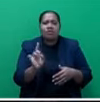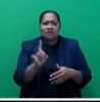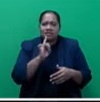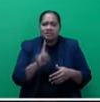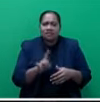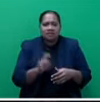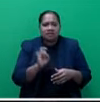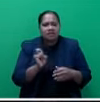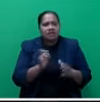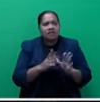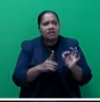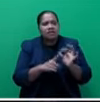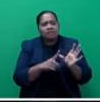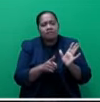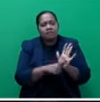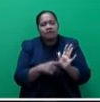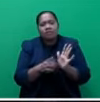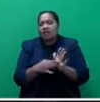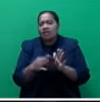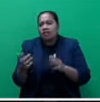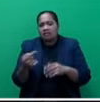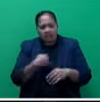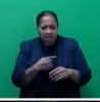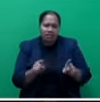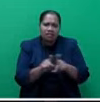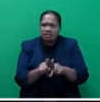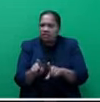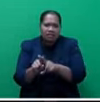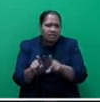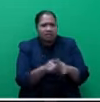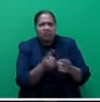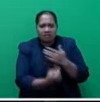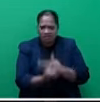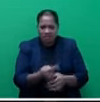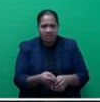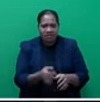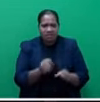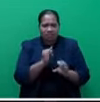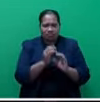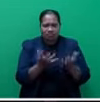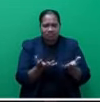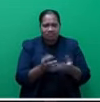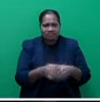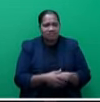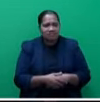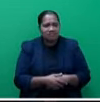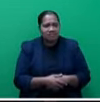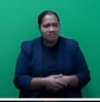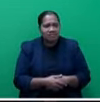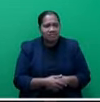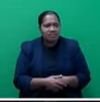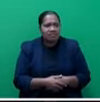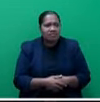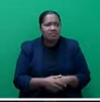Pal Al-Walia, you know, in a Gurudwara, you know, that I'm, you know, suddenly, you know, politicizing this. I mean, this